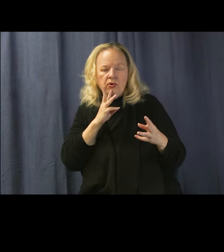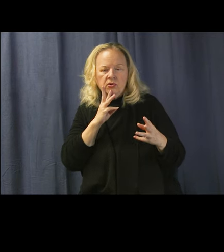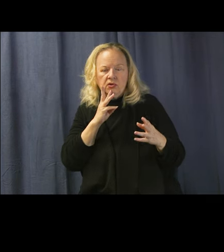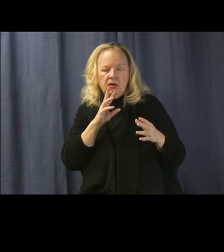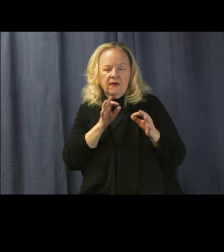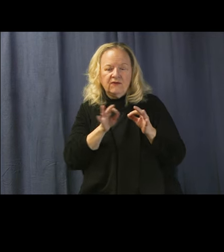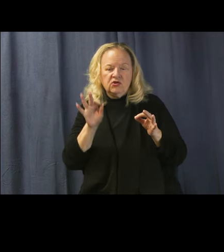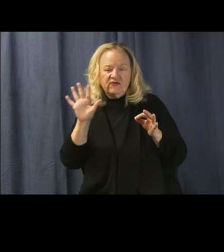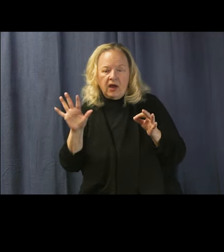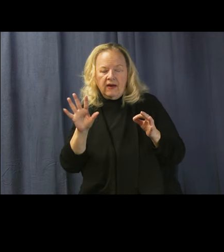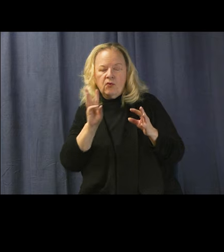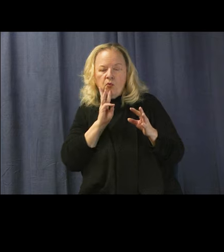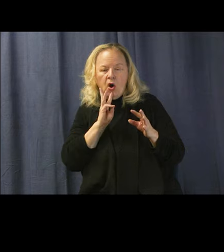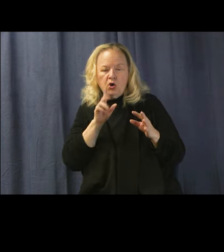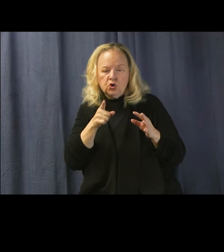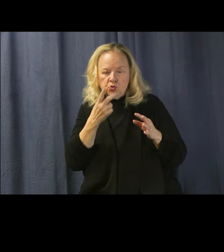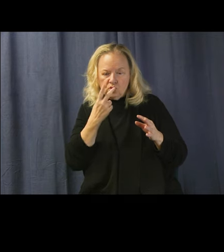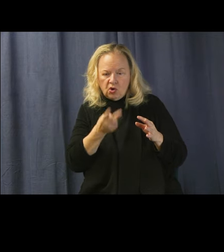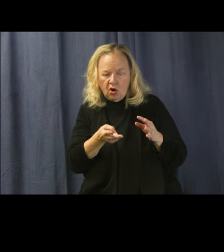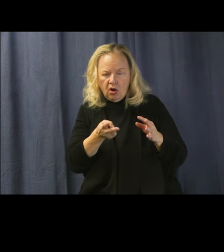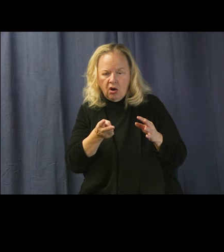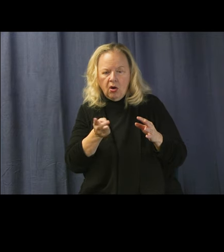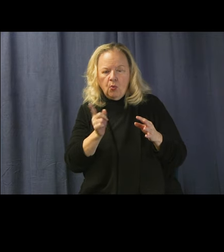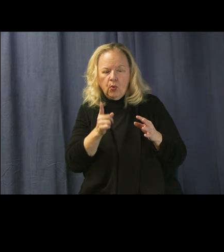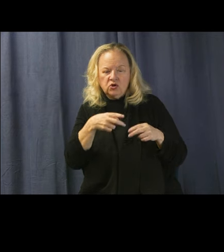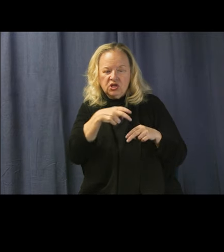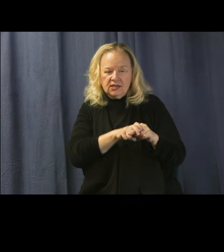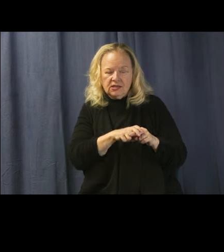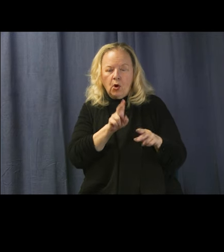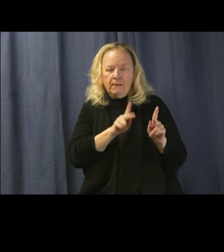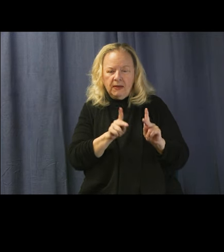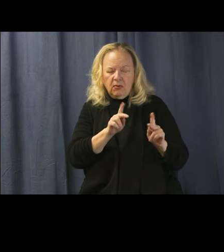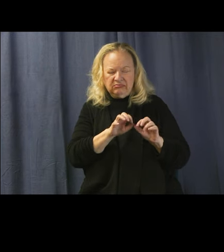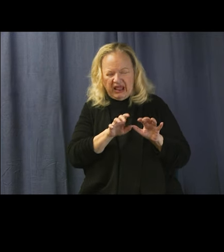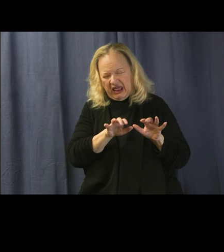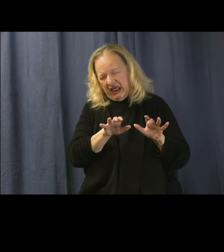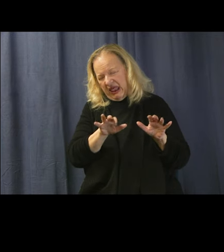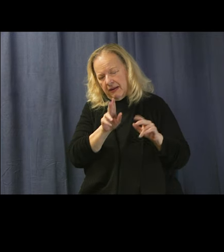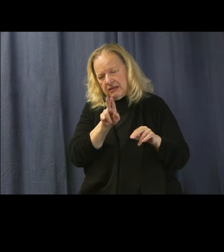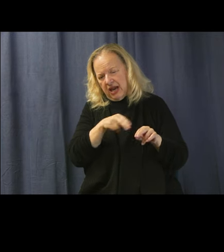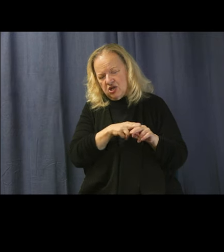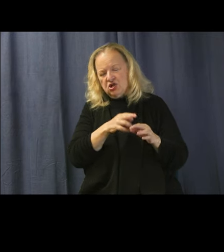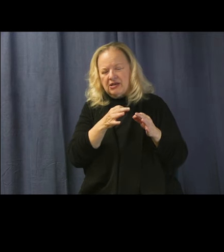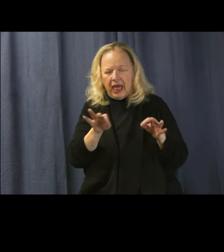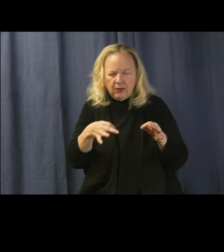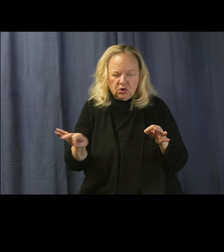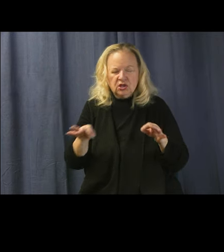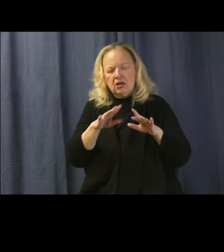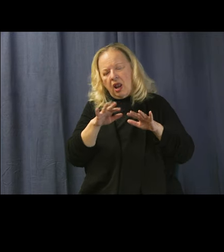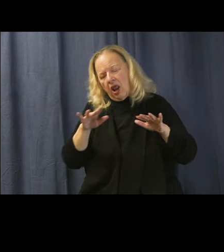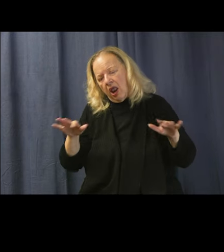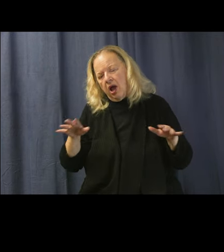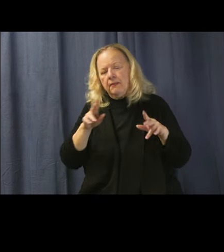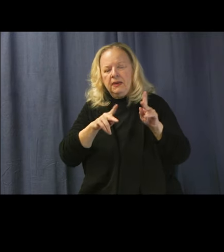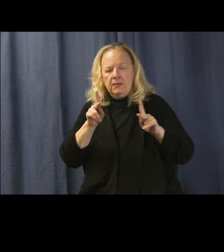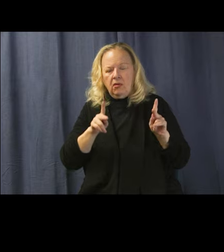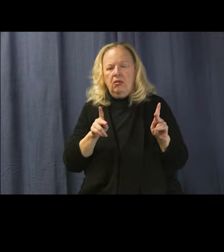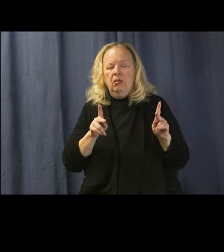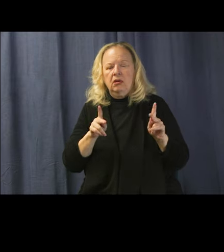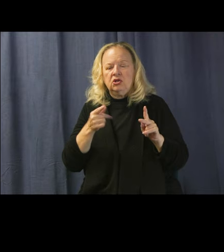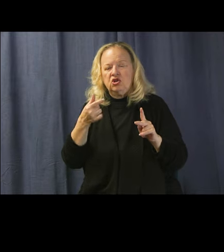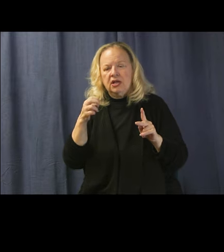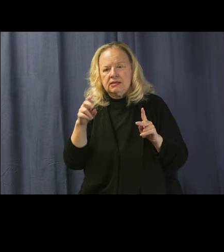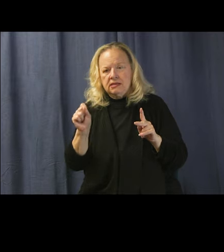in verse 5, he says, the waters which you saw where she sits are peoples and multitudes of nations and tongues. So you have to understand